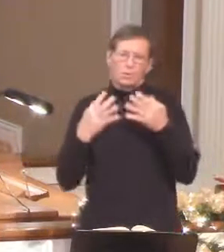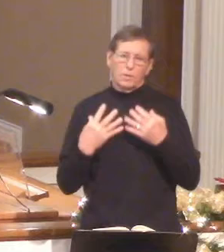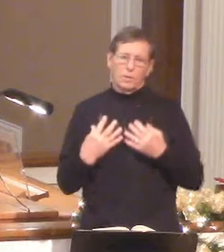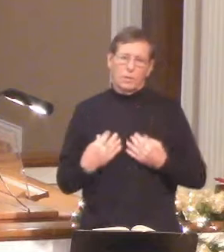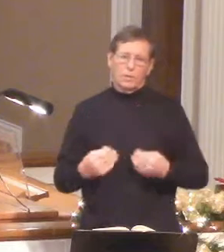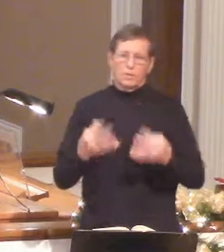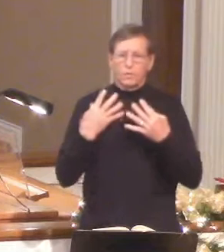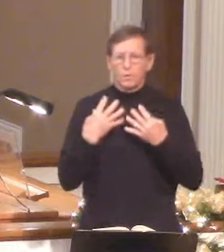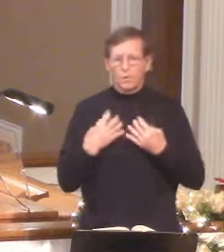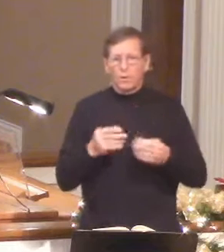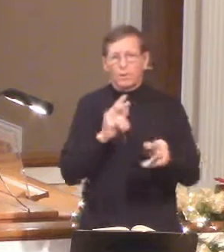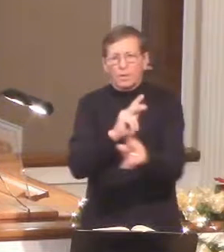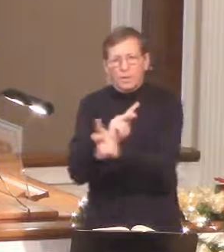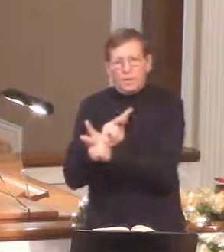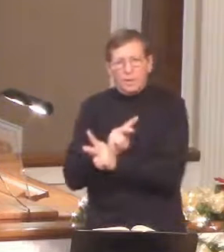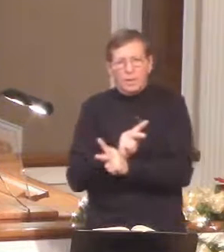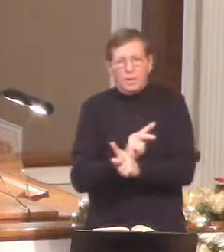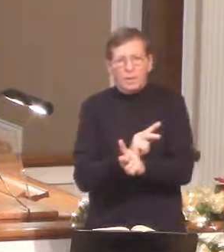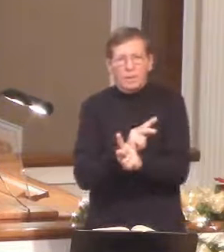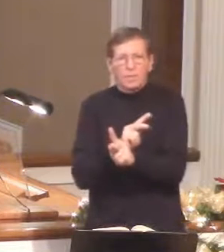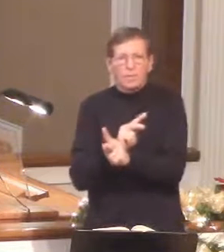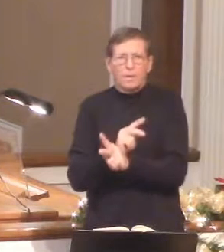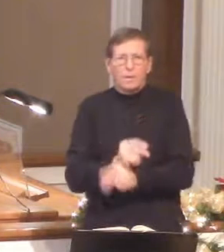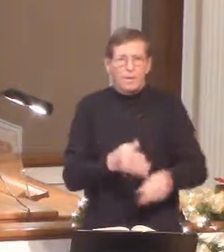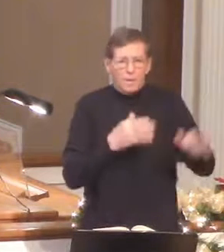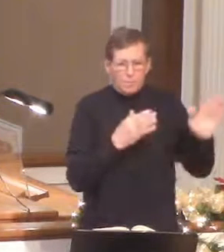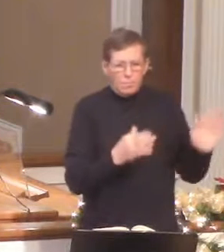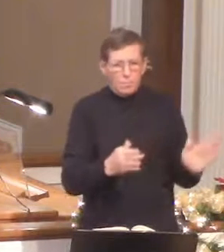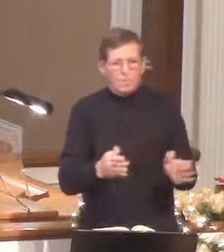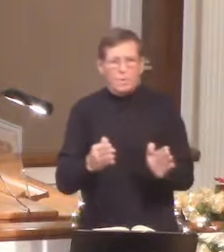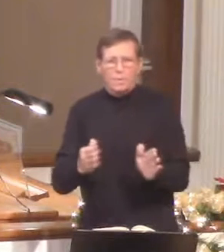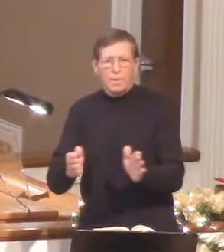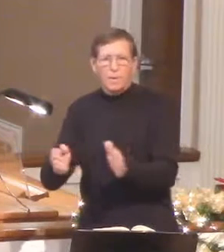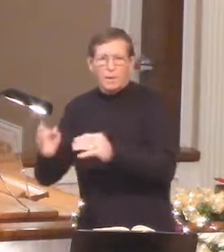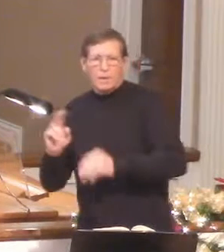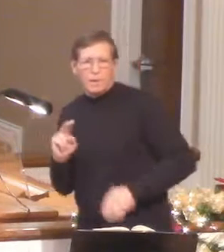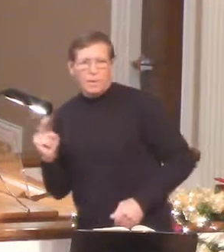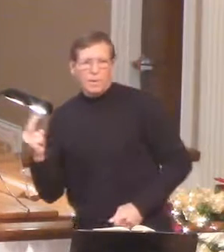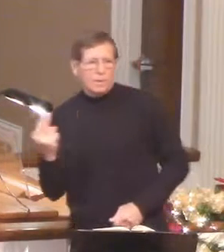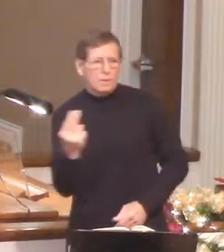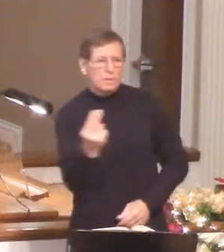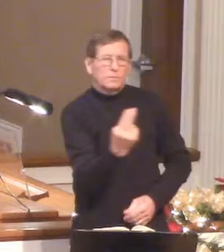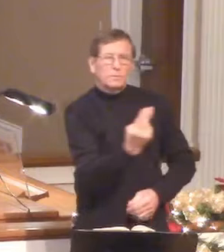and fit us for heaven to